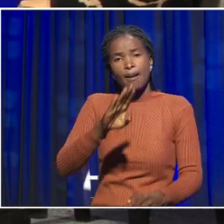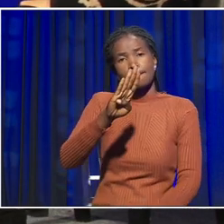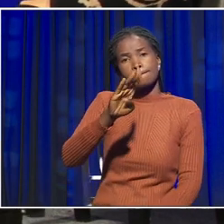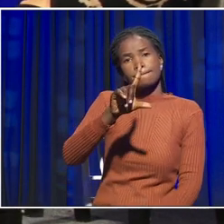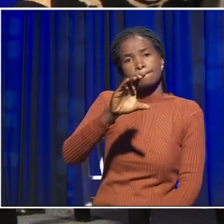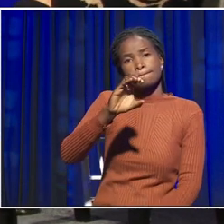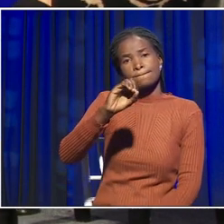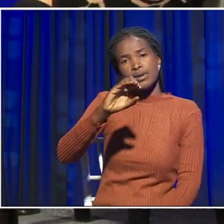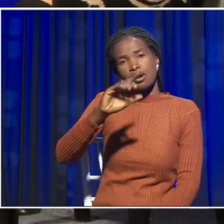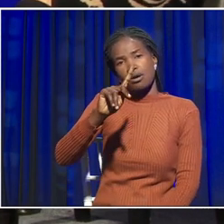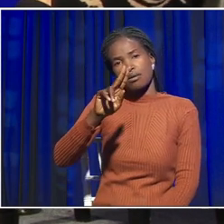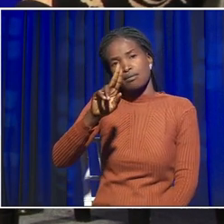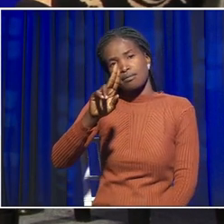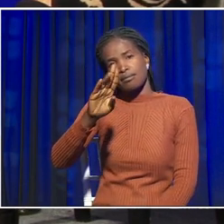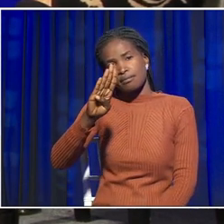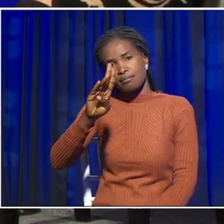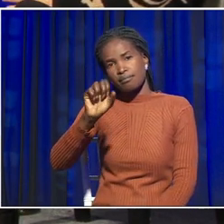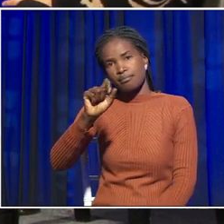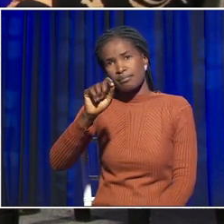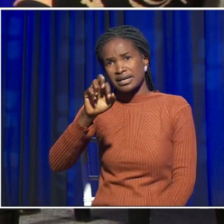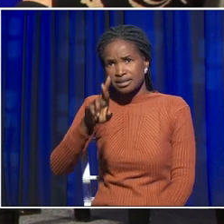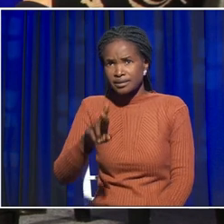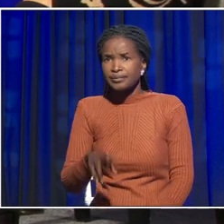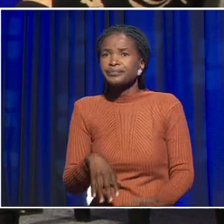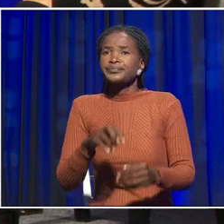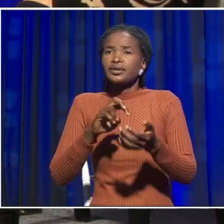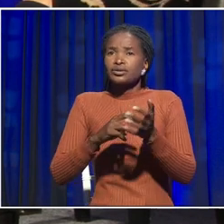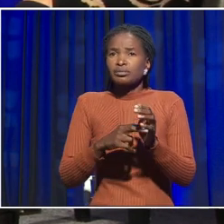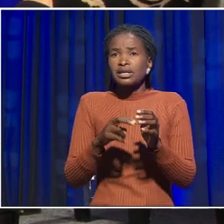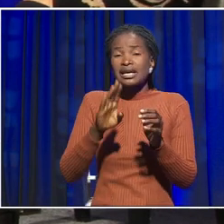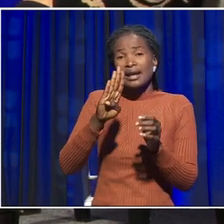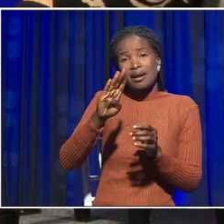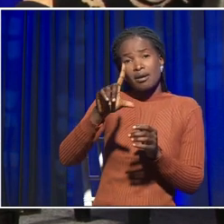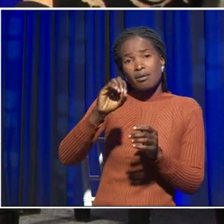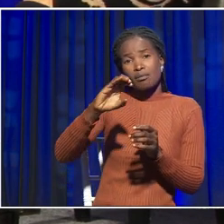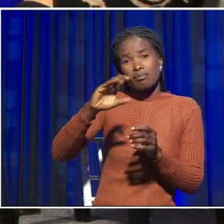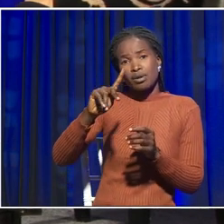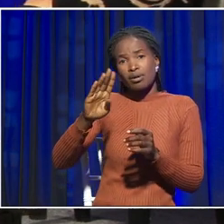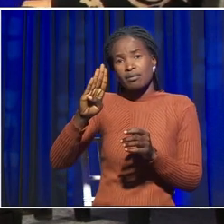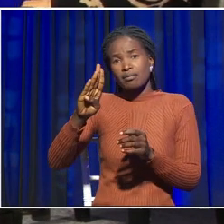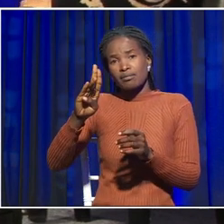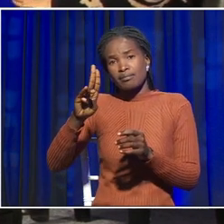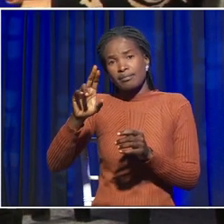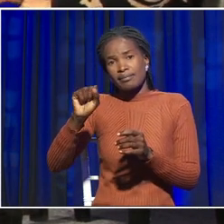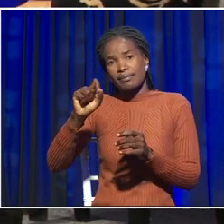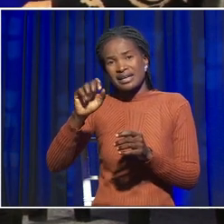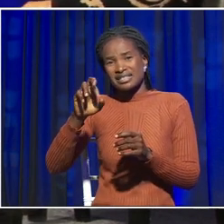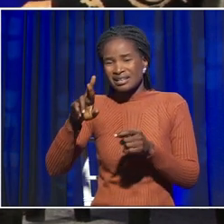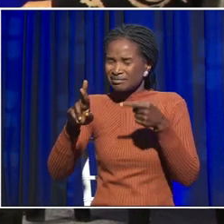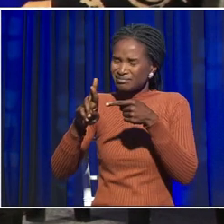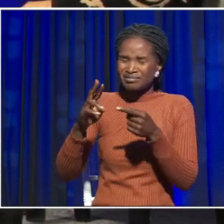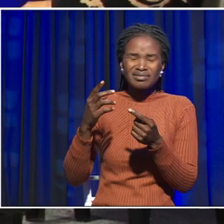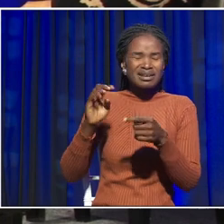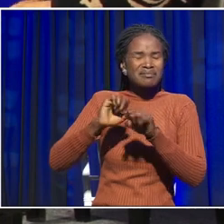So Blockbuster, again, another giant company that not all generations will remember what they were doing. Blockbuster was